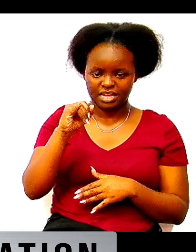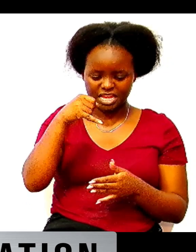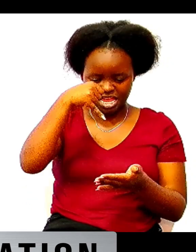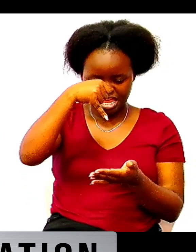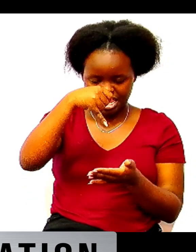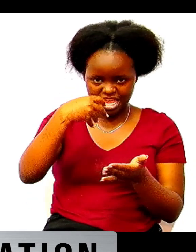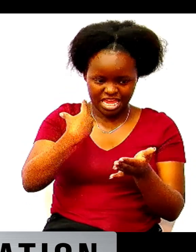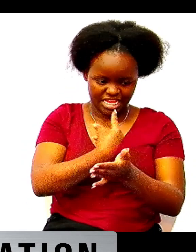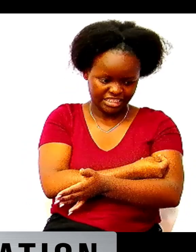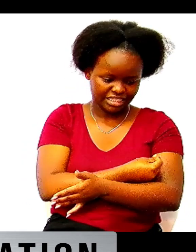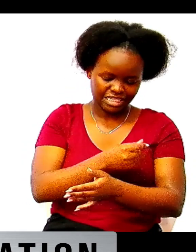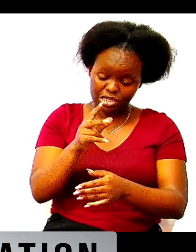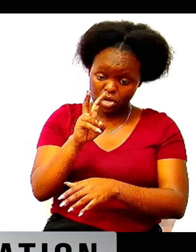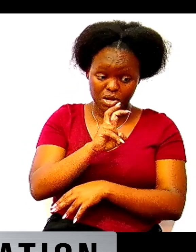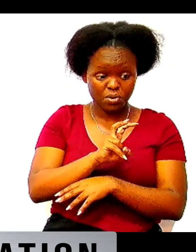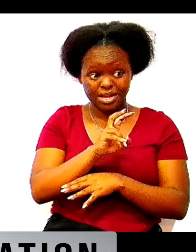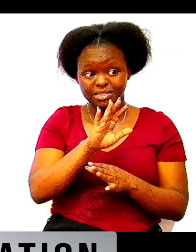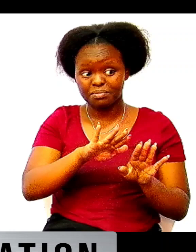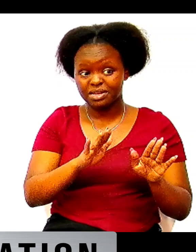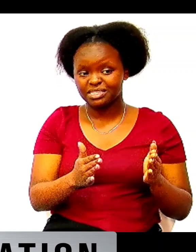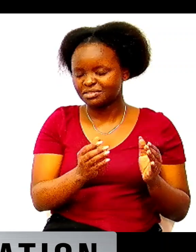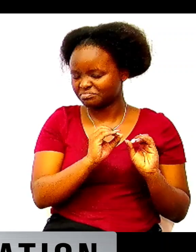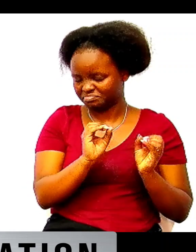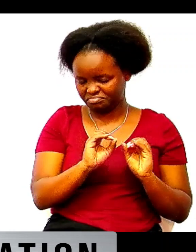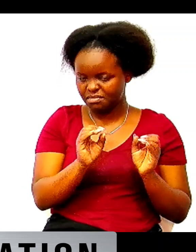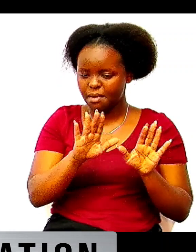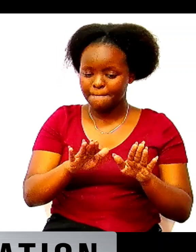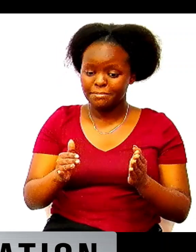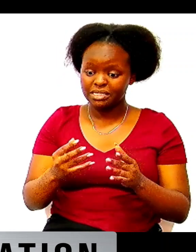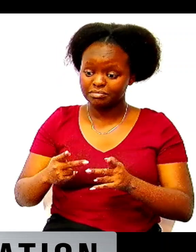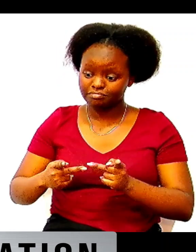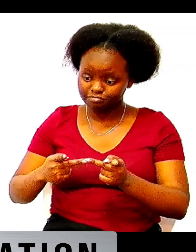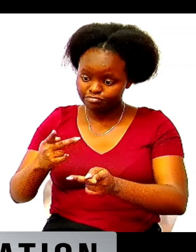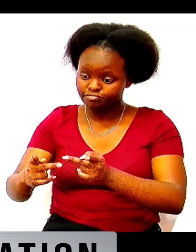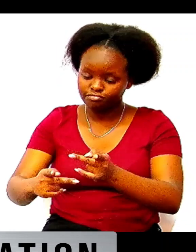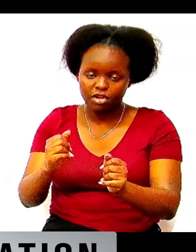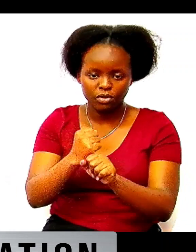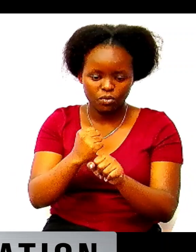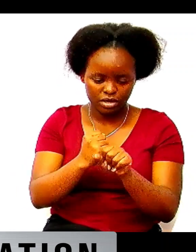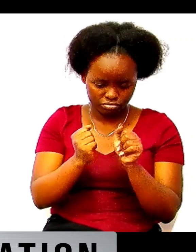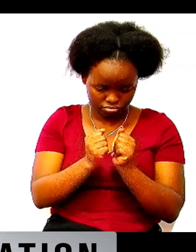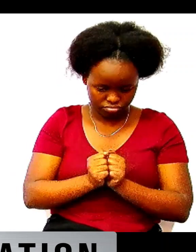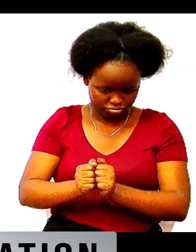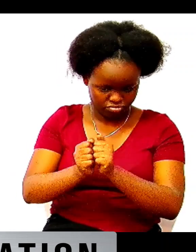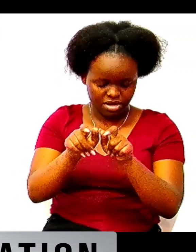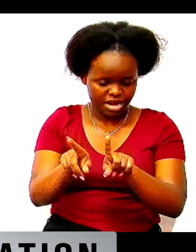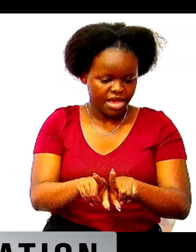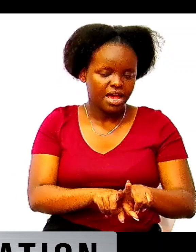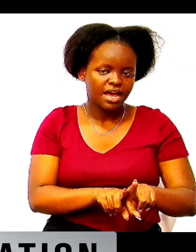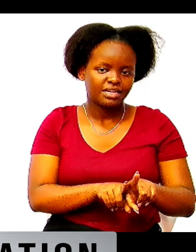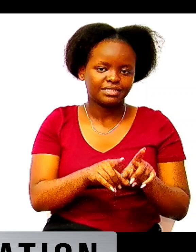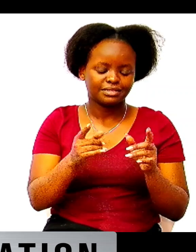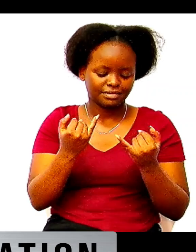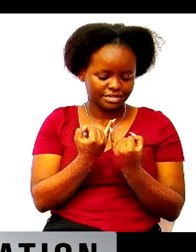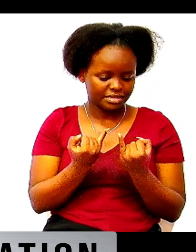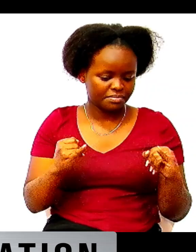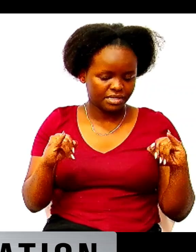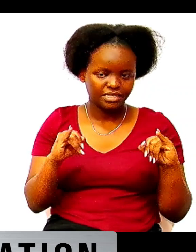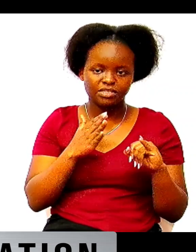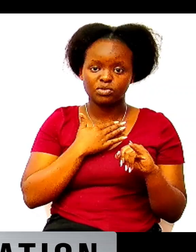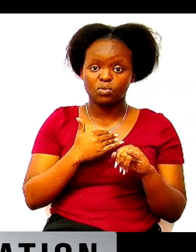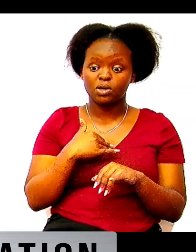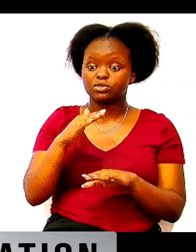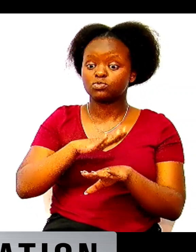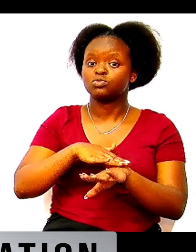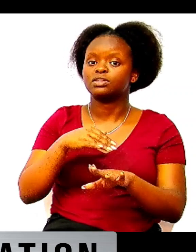look at parties. We are going to look at parties that are progressive. We are going to work with them. Yes. Even as we are independent, because we want good leadership in